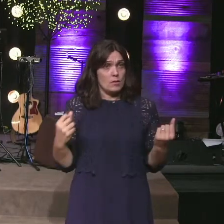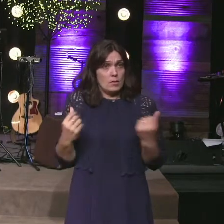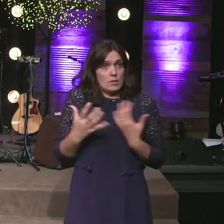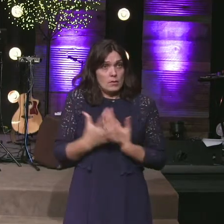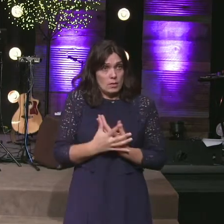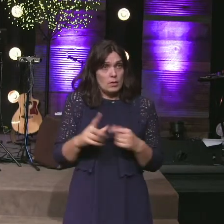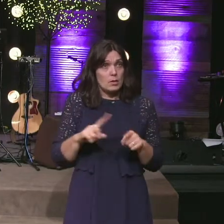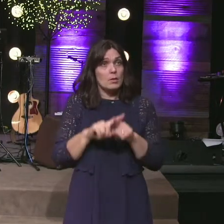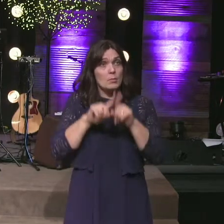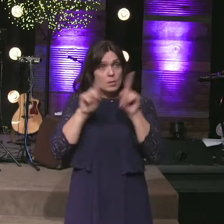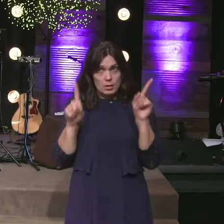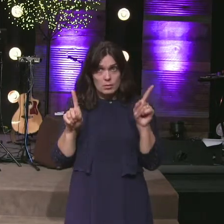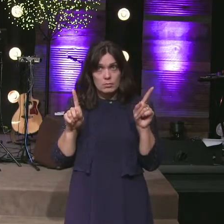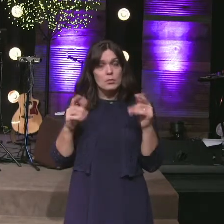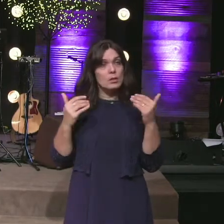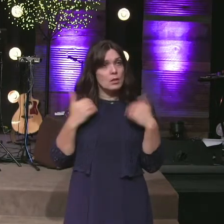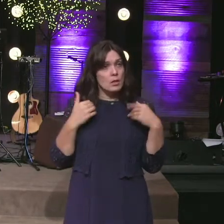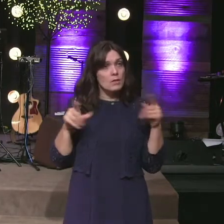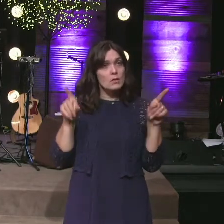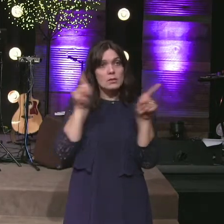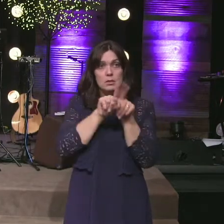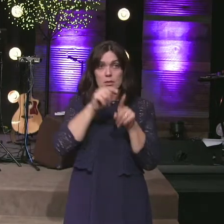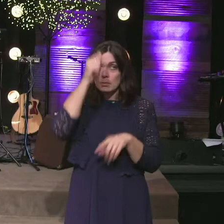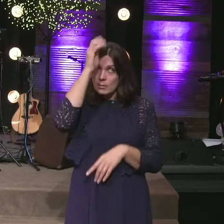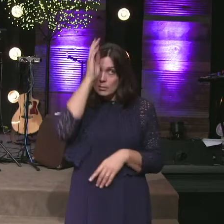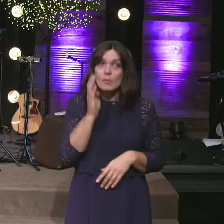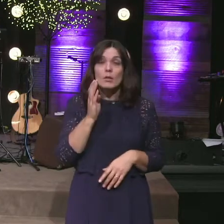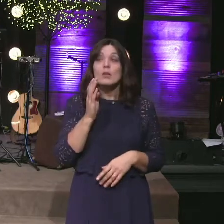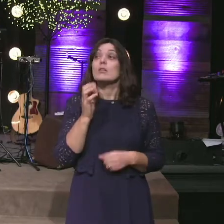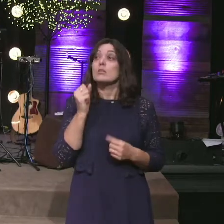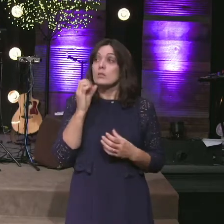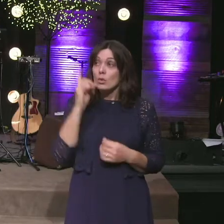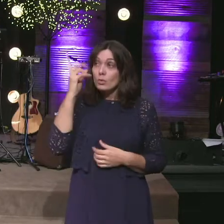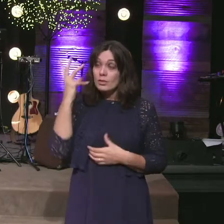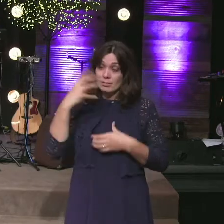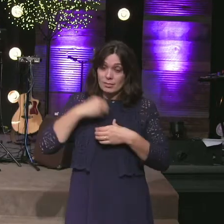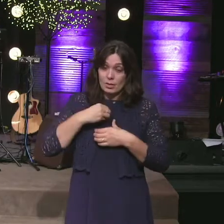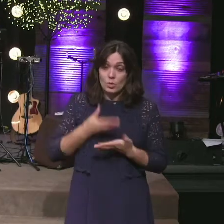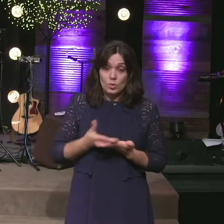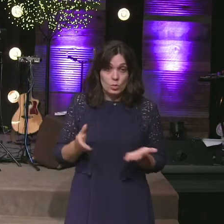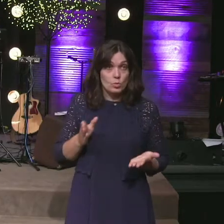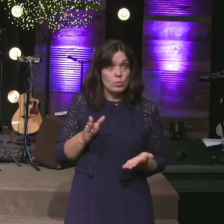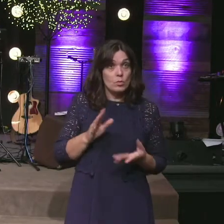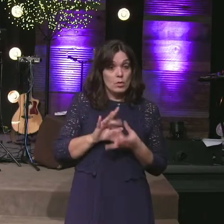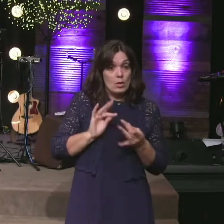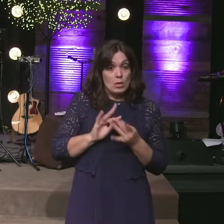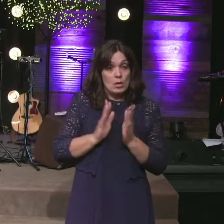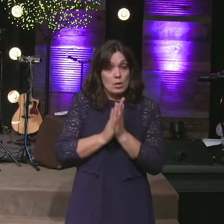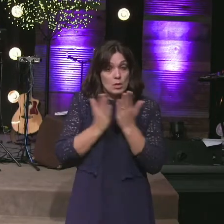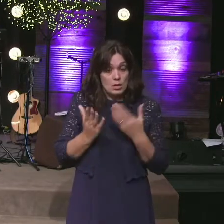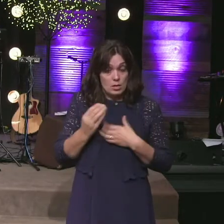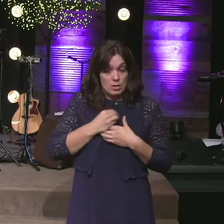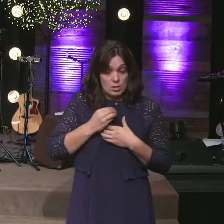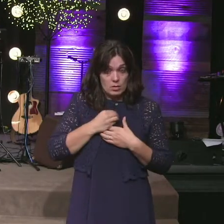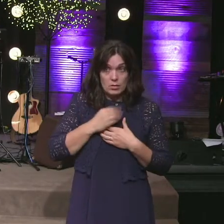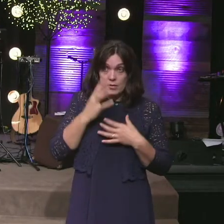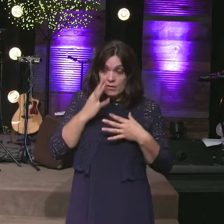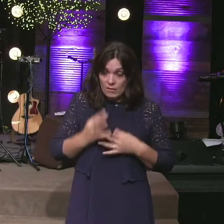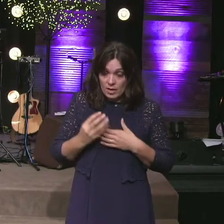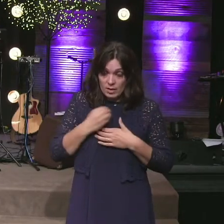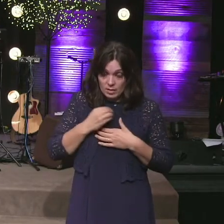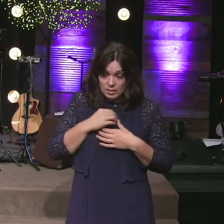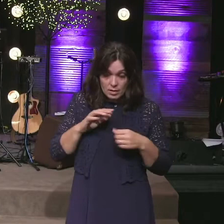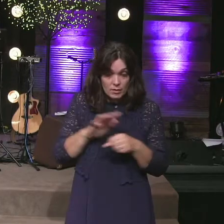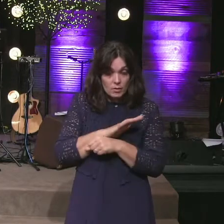God. So it's in you. Are you full of the Word? Are you full of faith? You know,